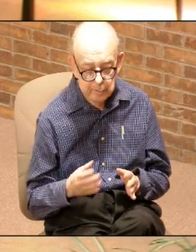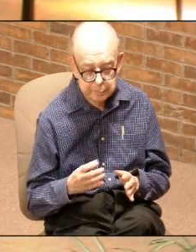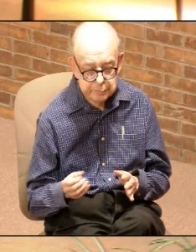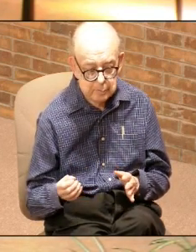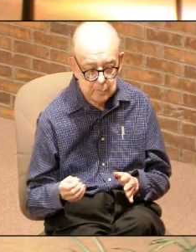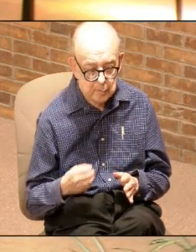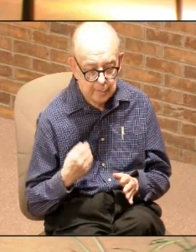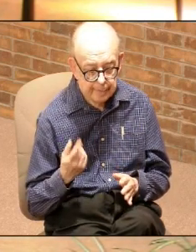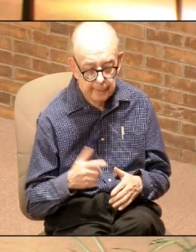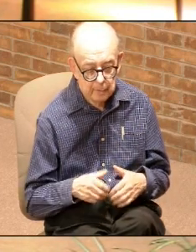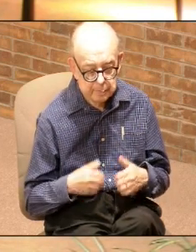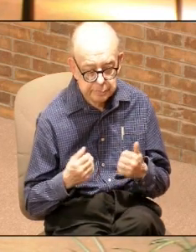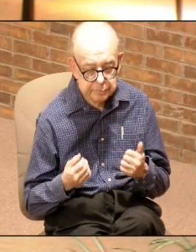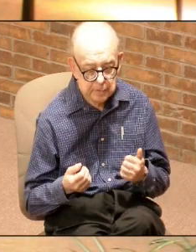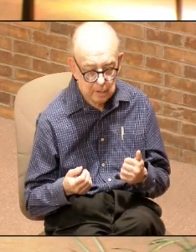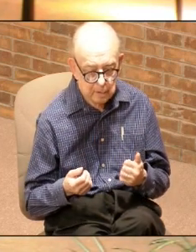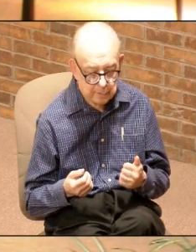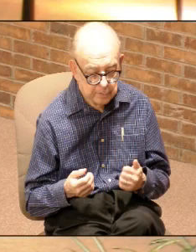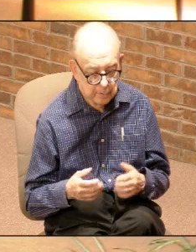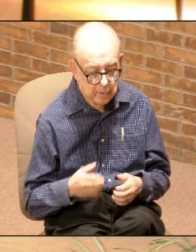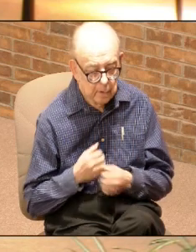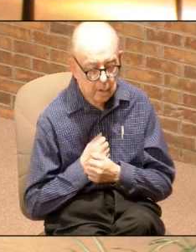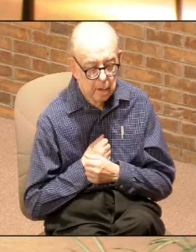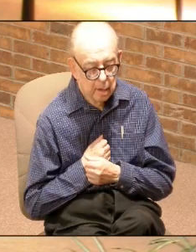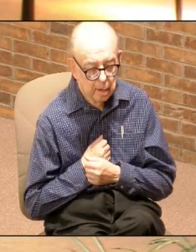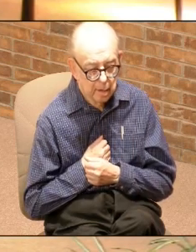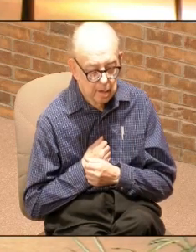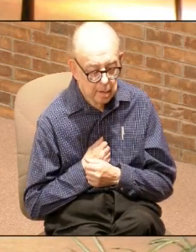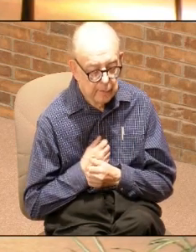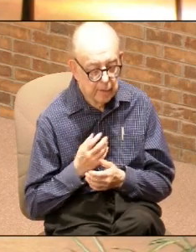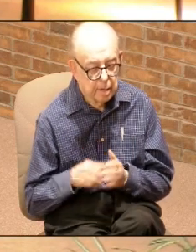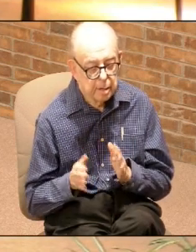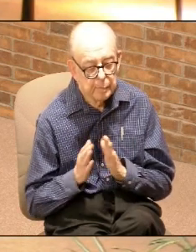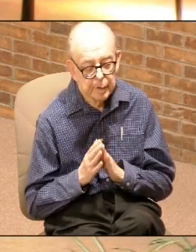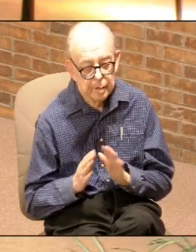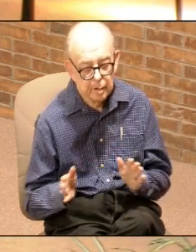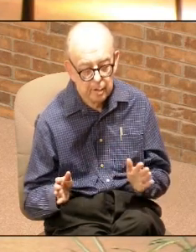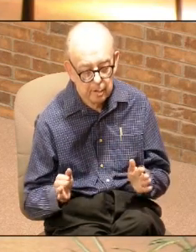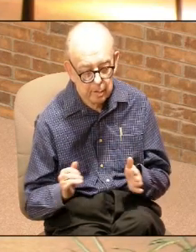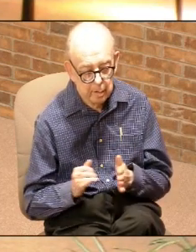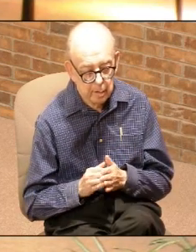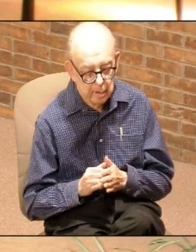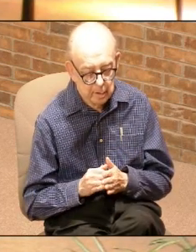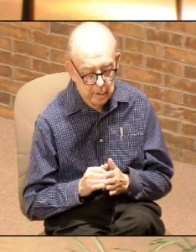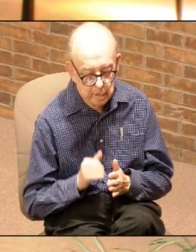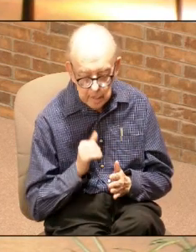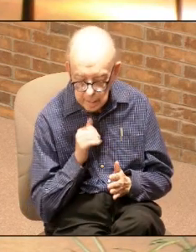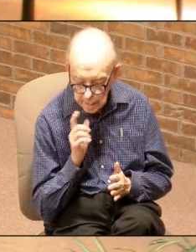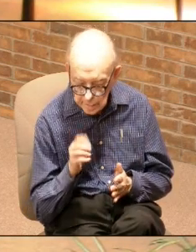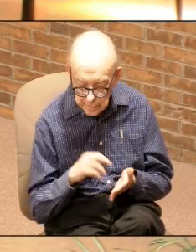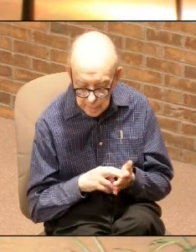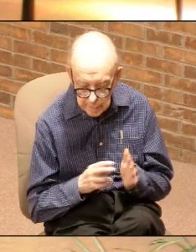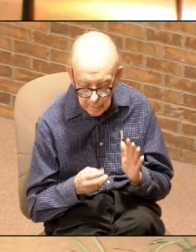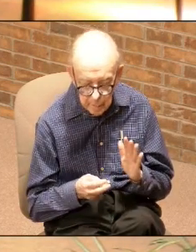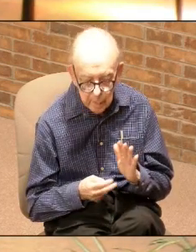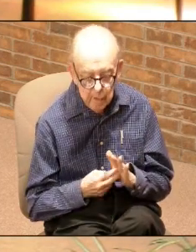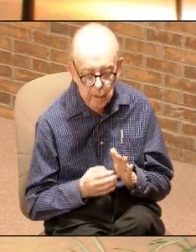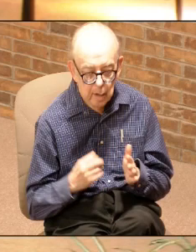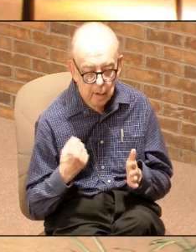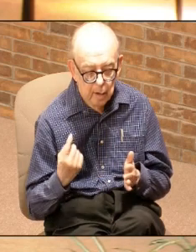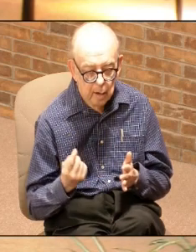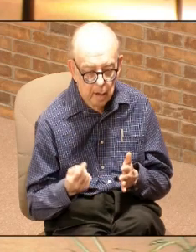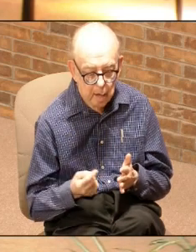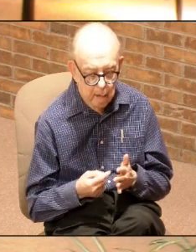And we live in love and in peace. That doesn't necessarily mean that